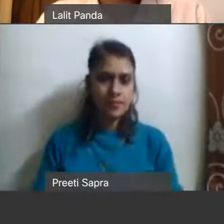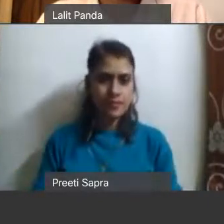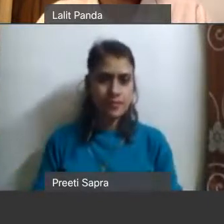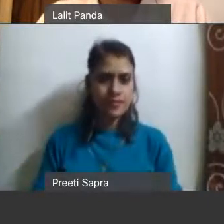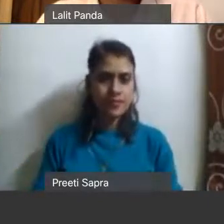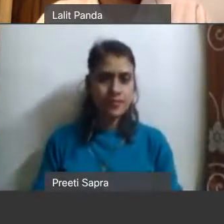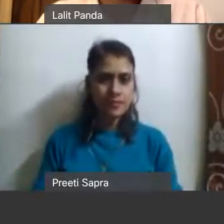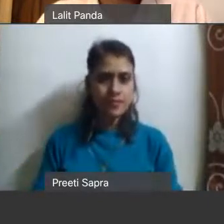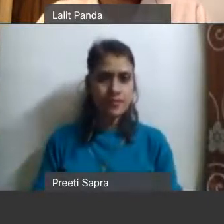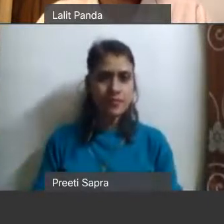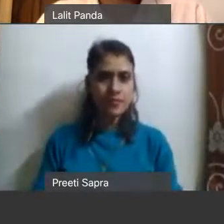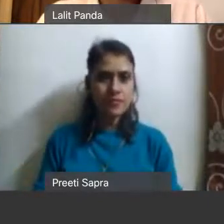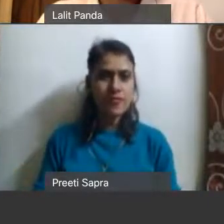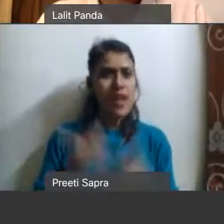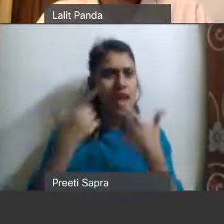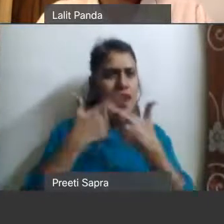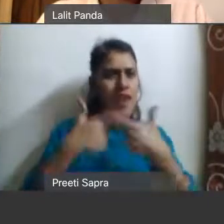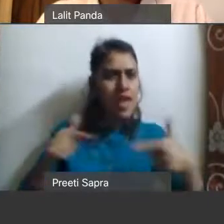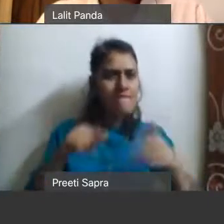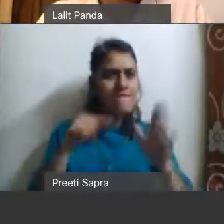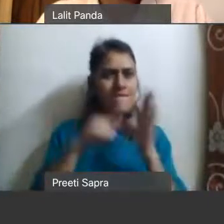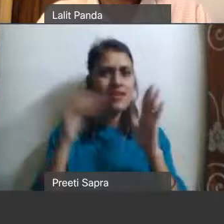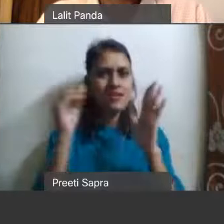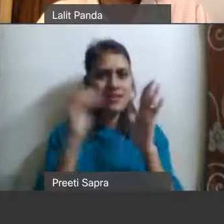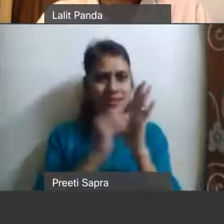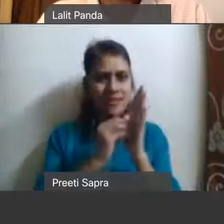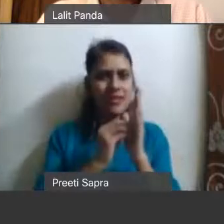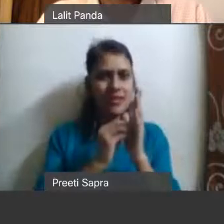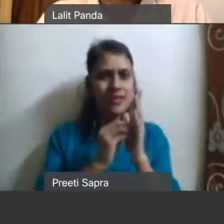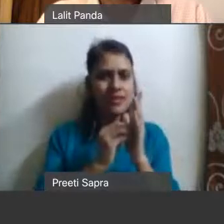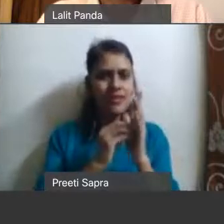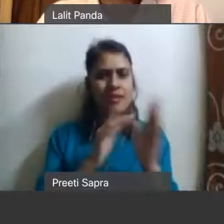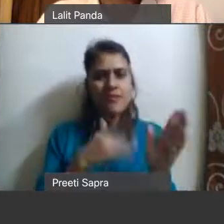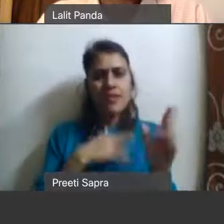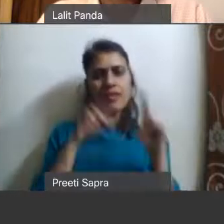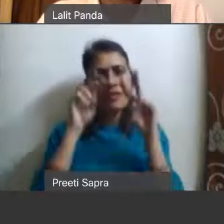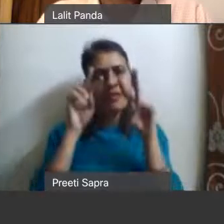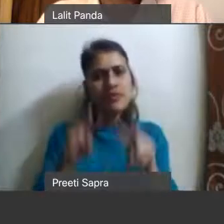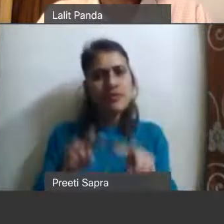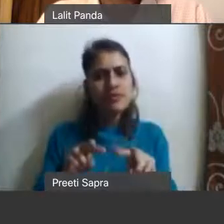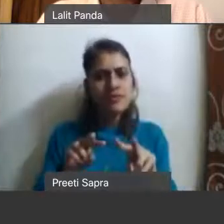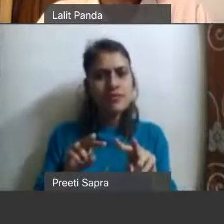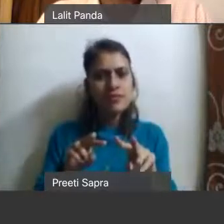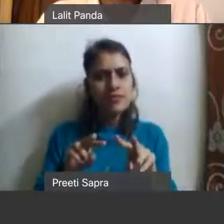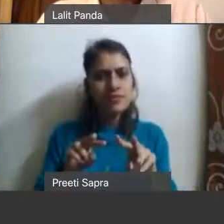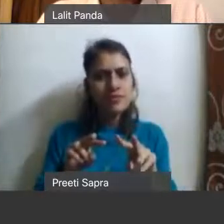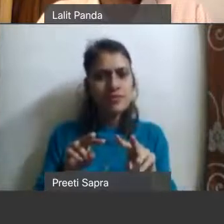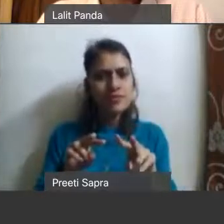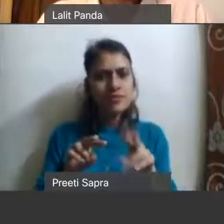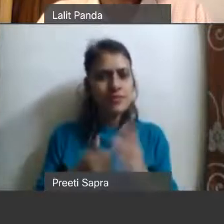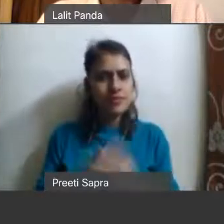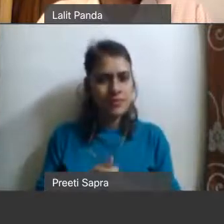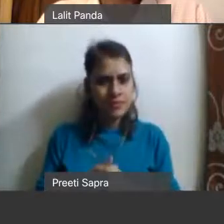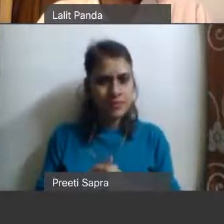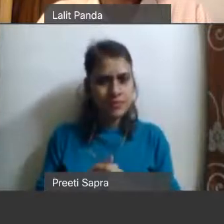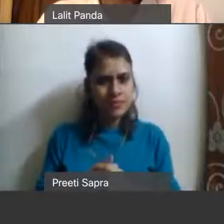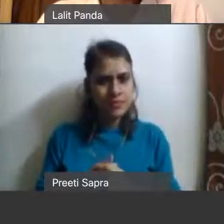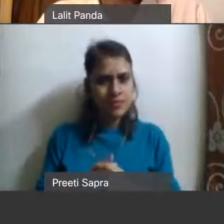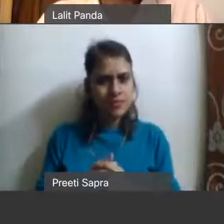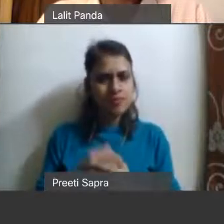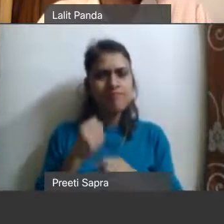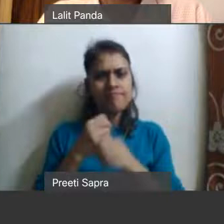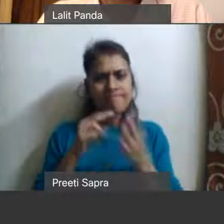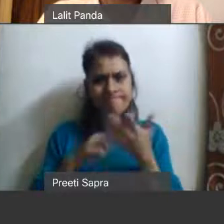getting into the language of affirmative action or not, as in there's no doubt that there is, I'm being generous to